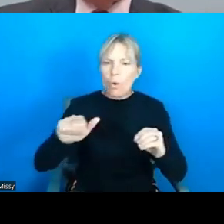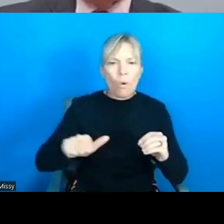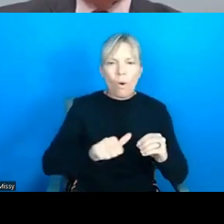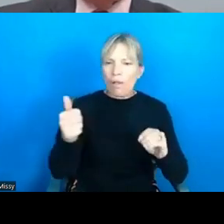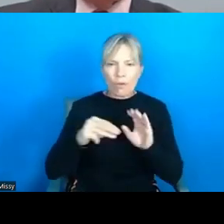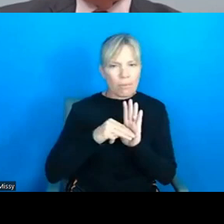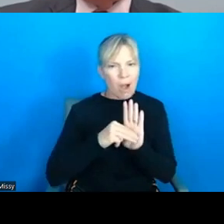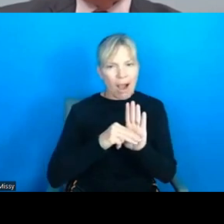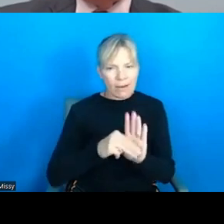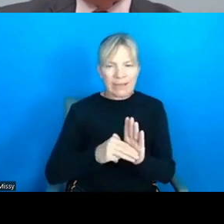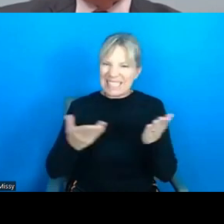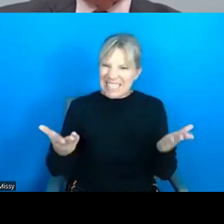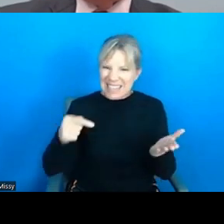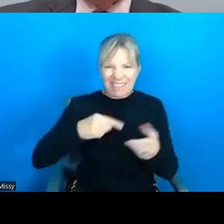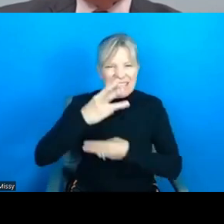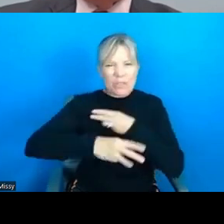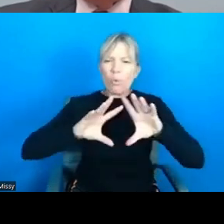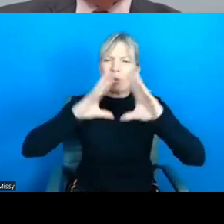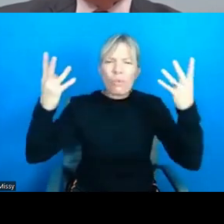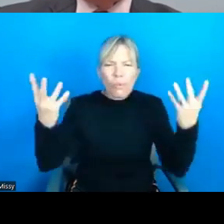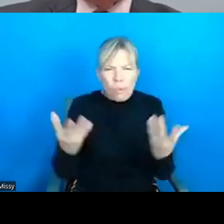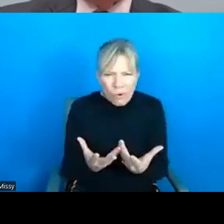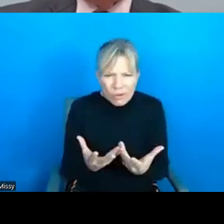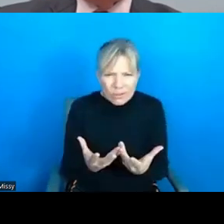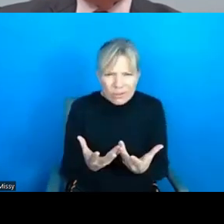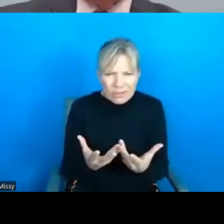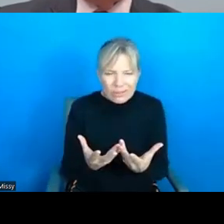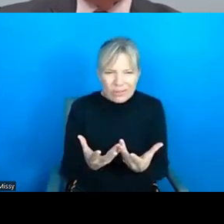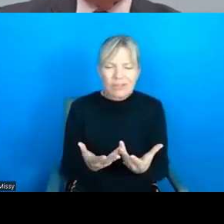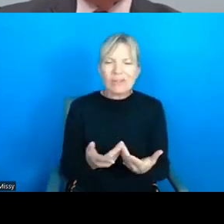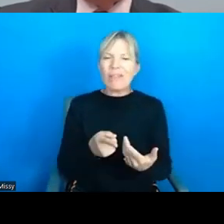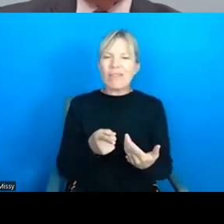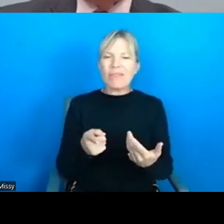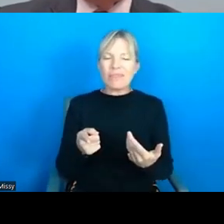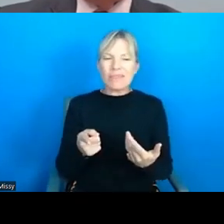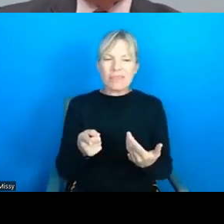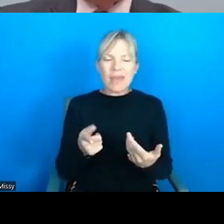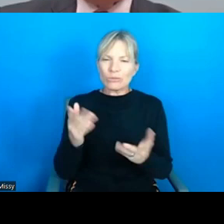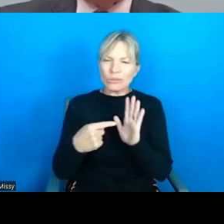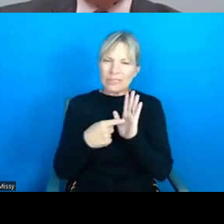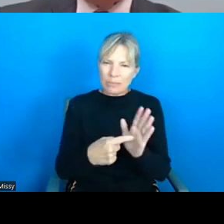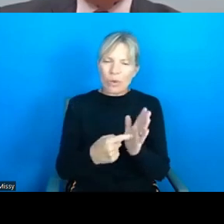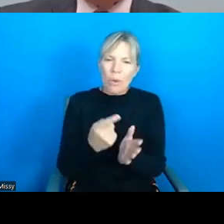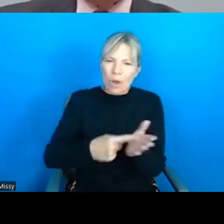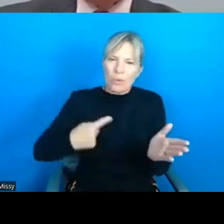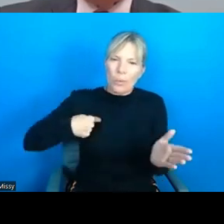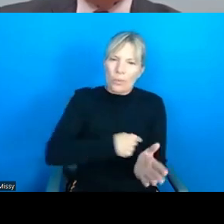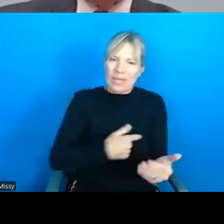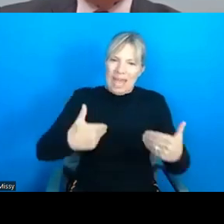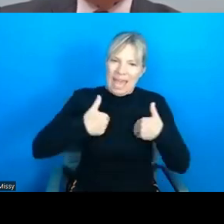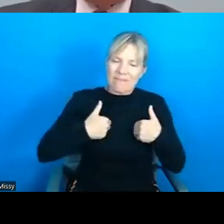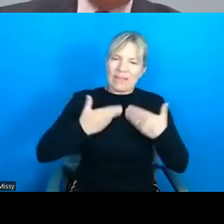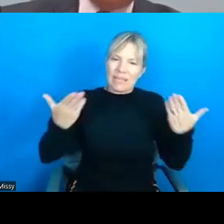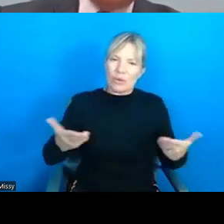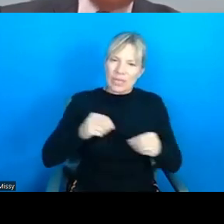model in this world that demonstrate what we have here